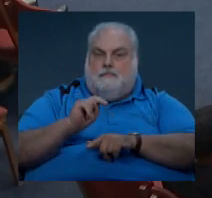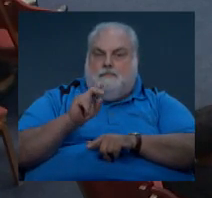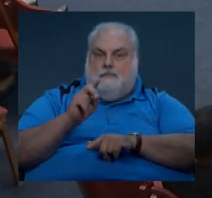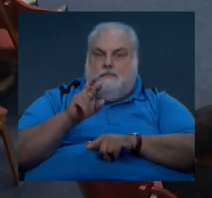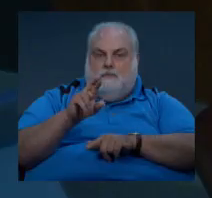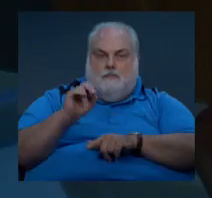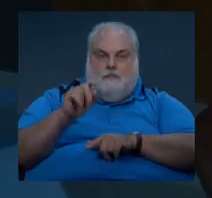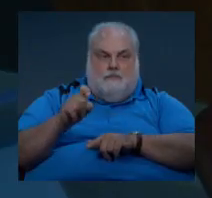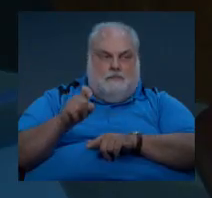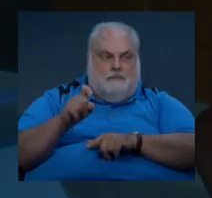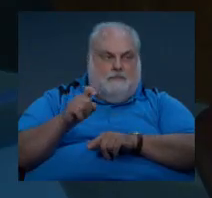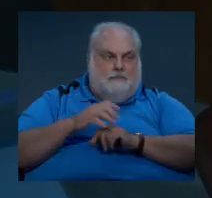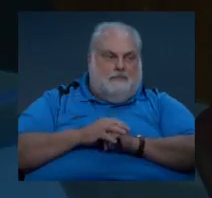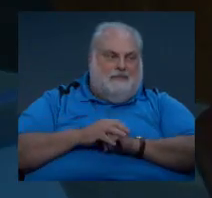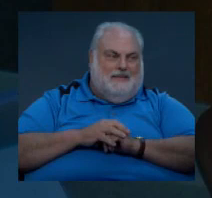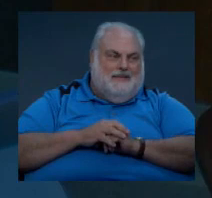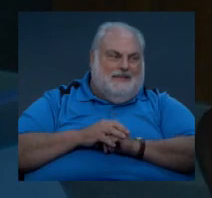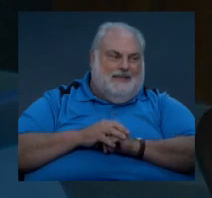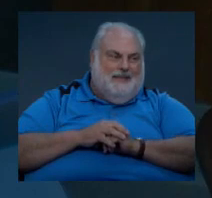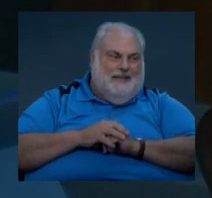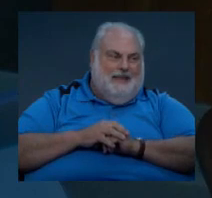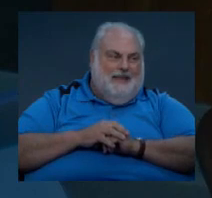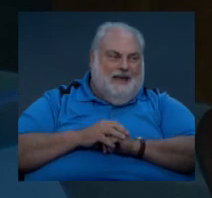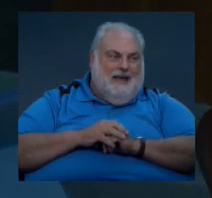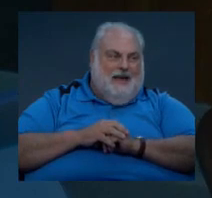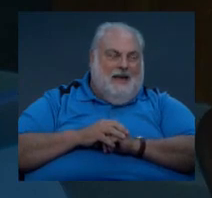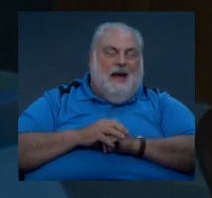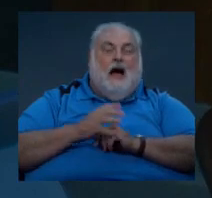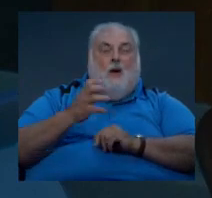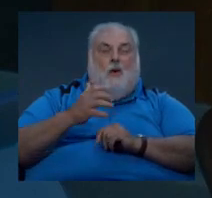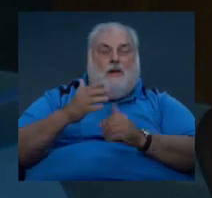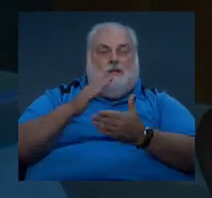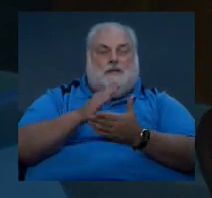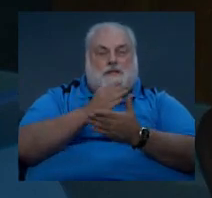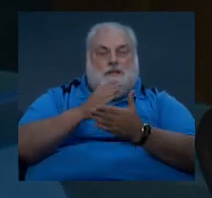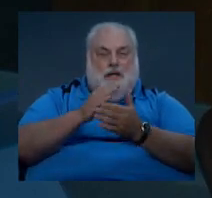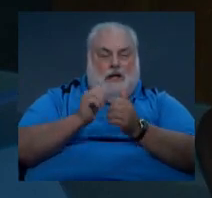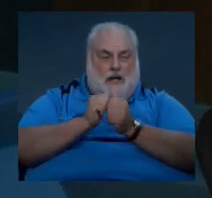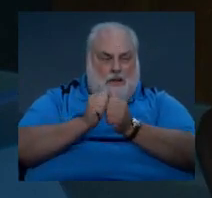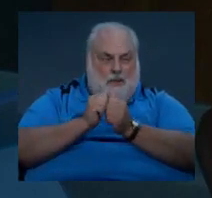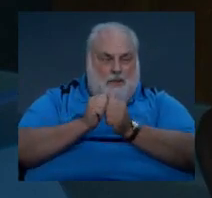Oh, we've talked. The only thing that I want to share with the